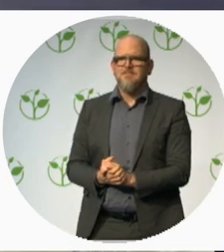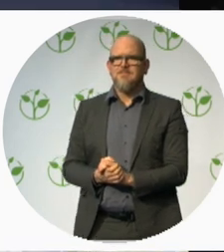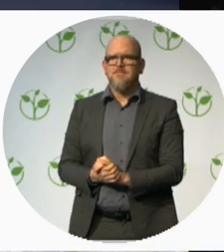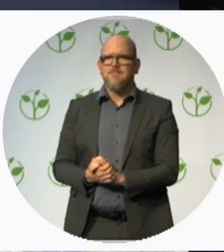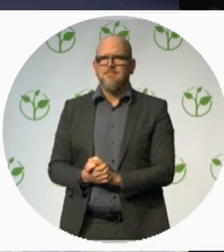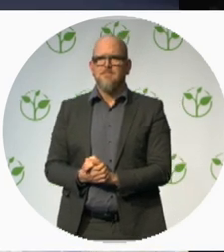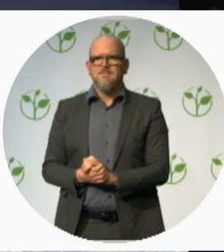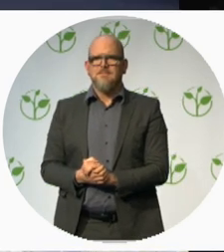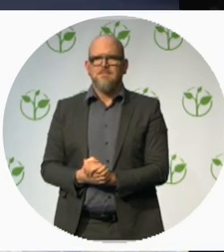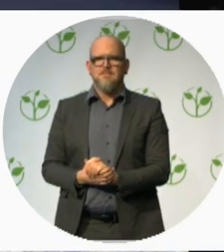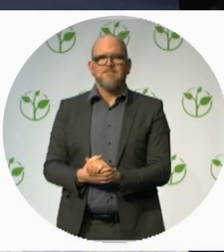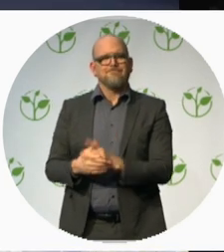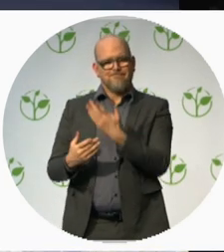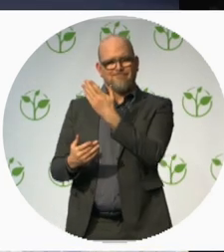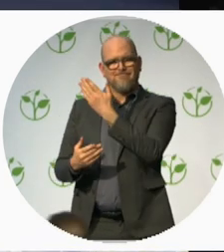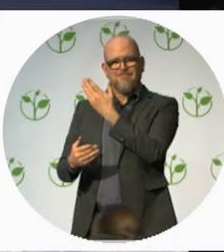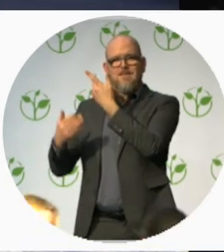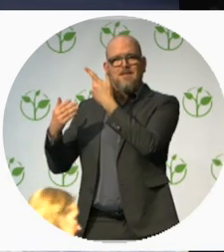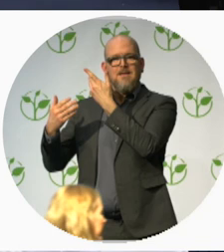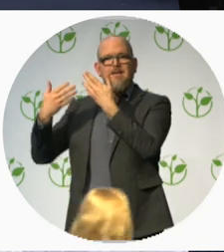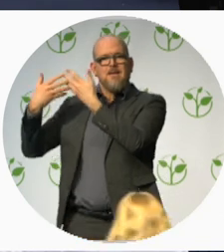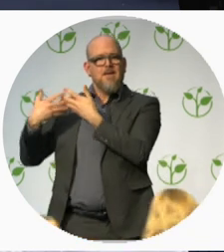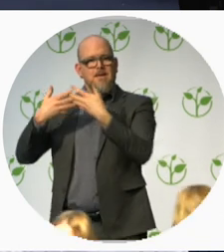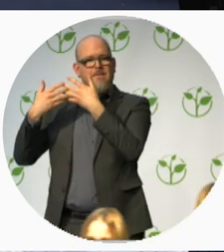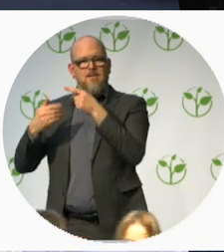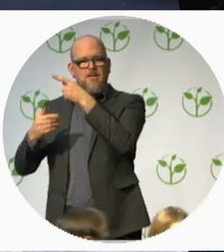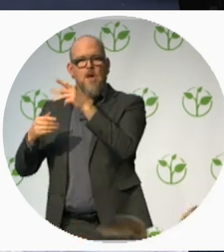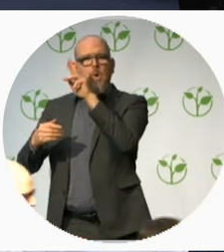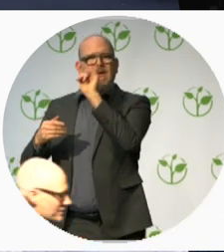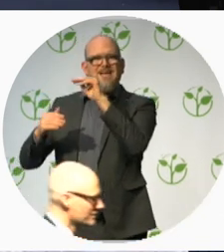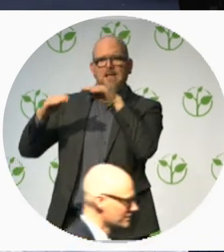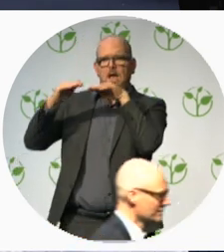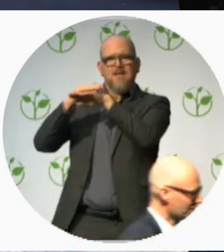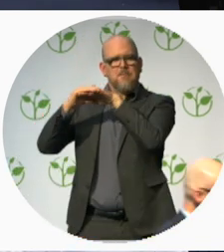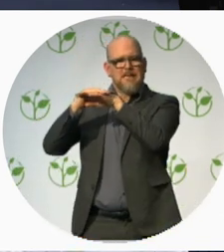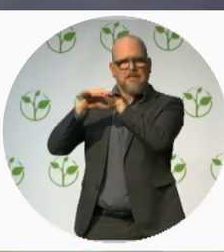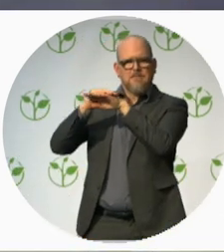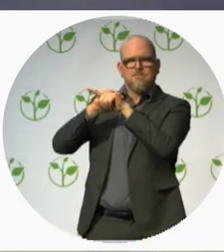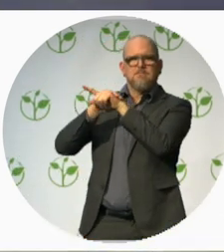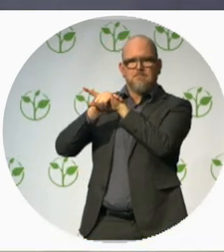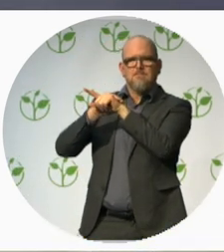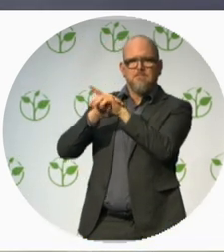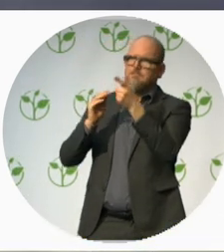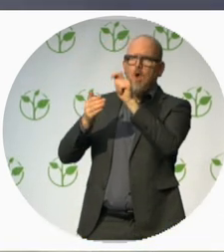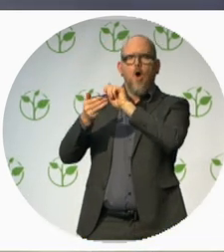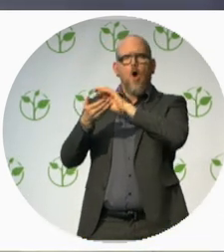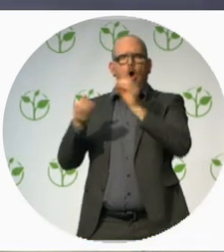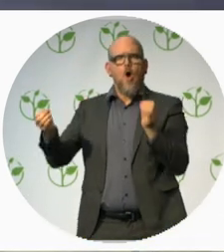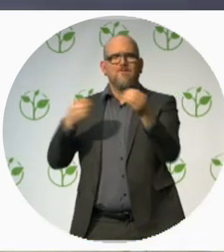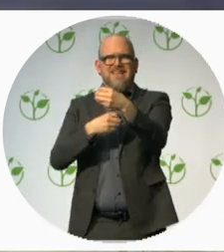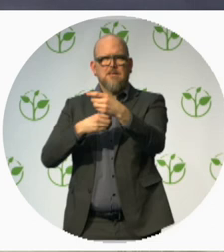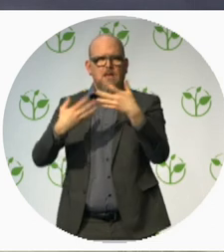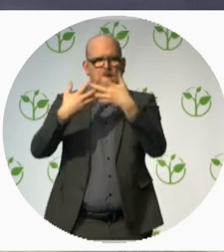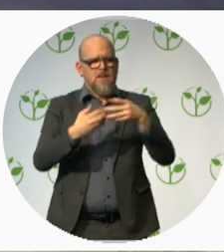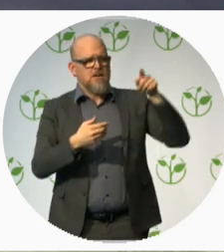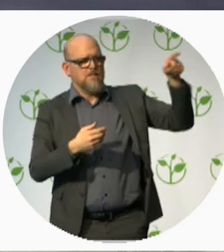Congratulations to the US Access Board and the EU. In 2004, the International Standards Cooperation between the United States and